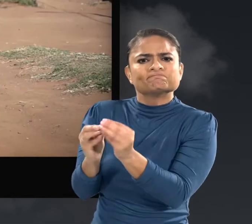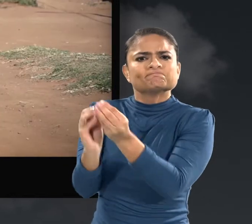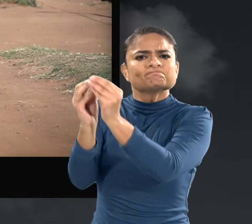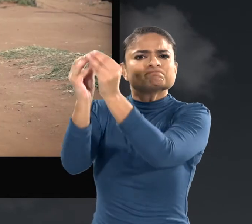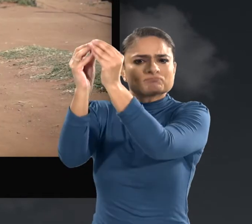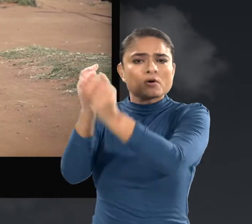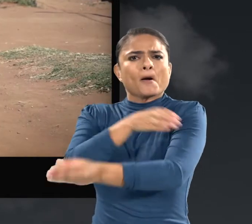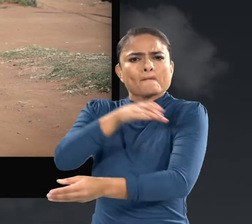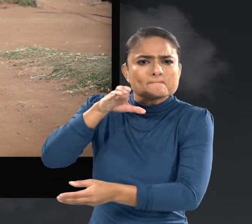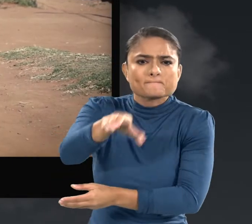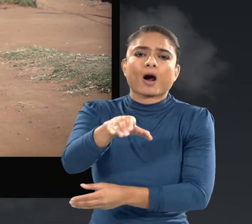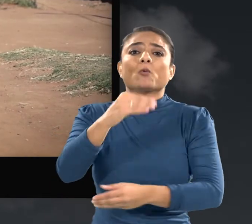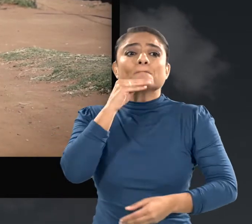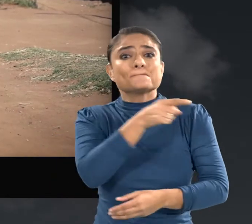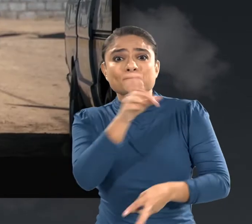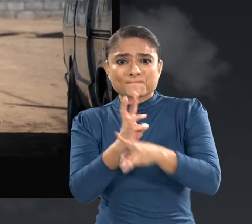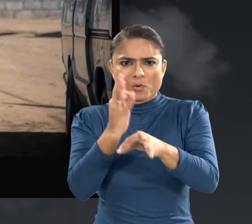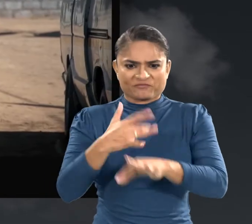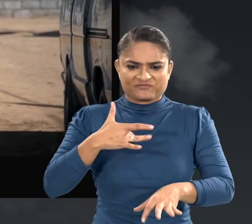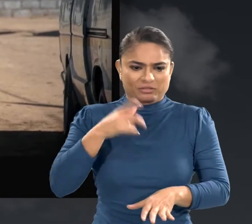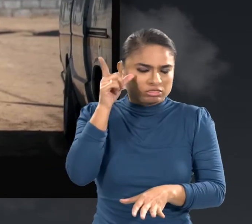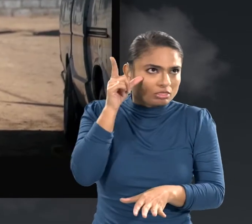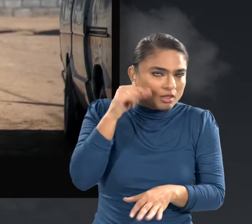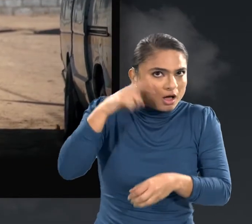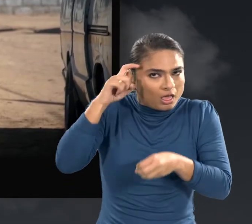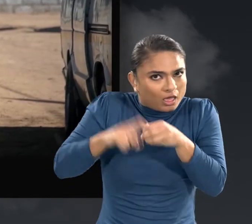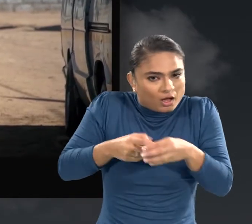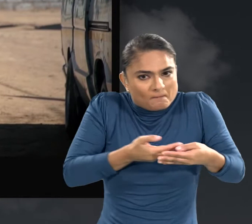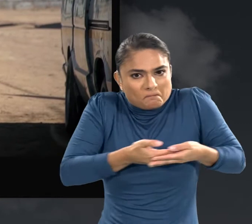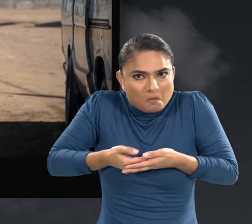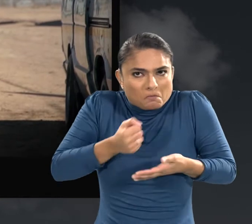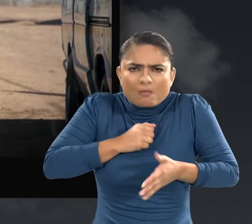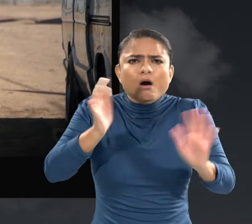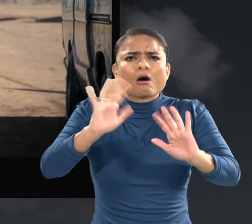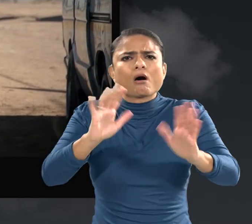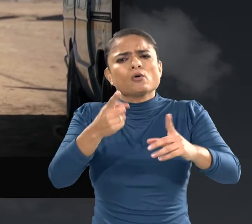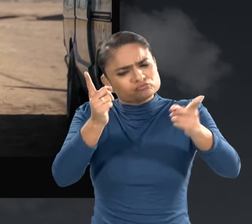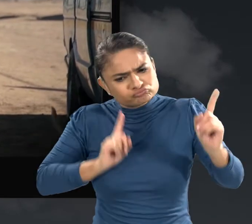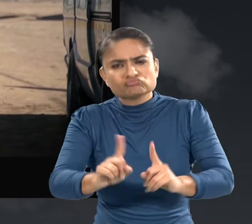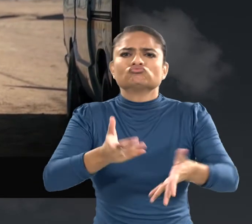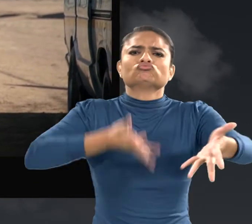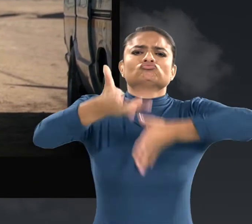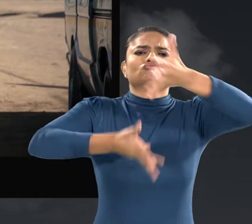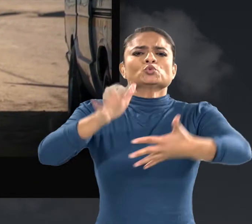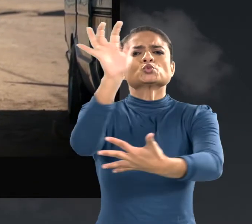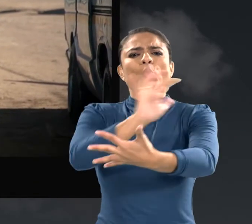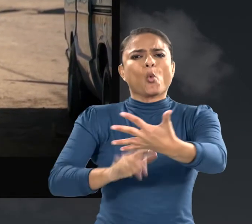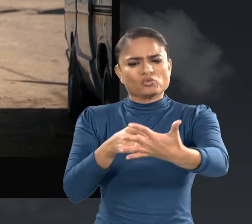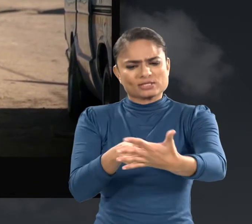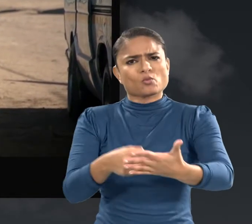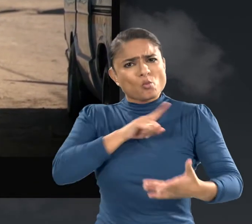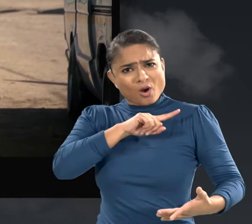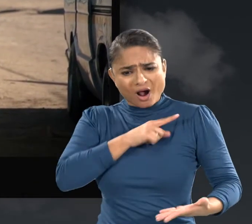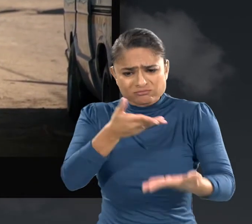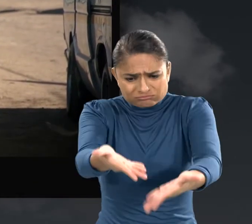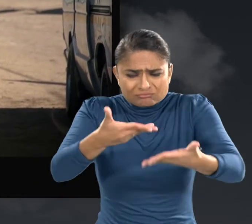The empowerment has been that they don't feel ashamed to come out and say their story. They see that they are also